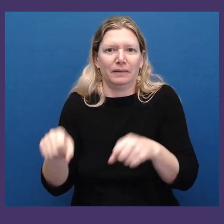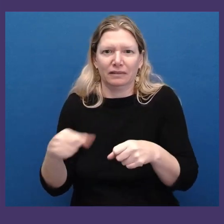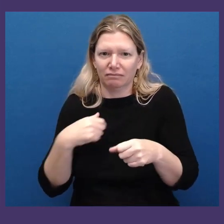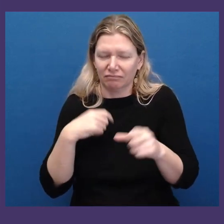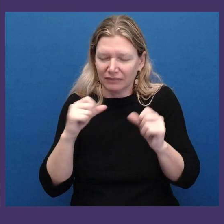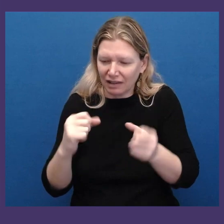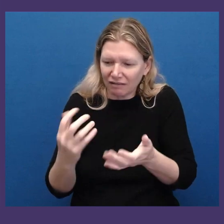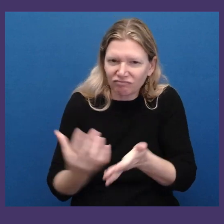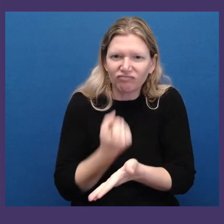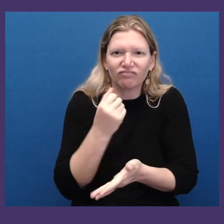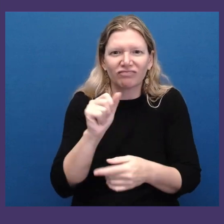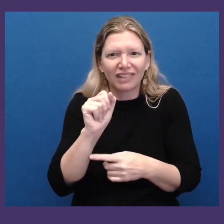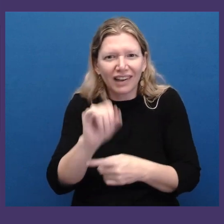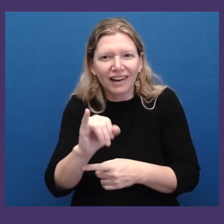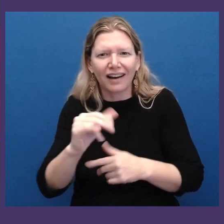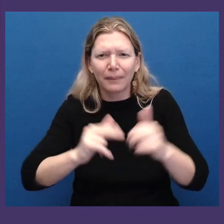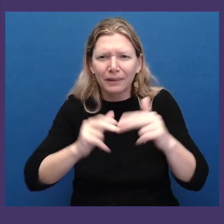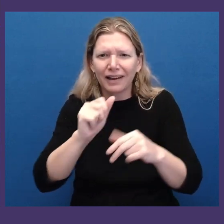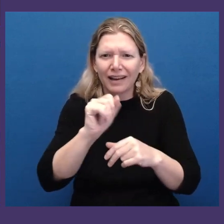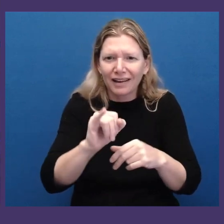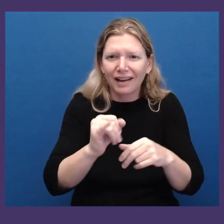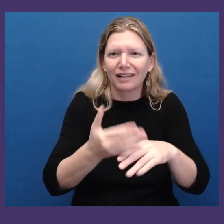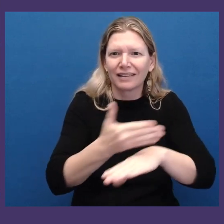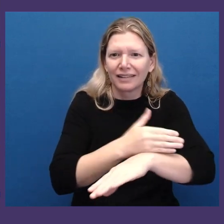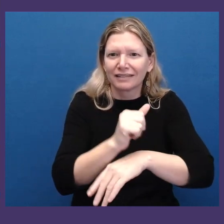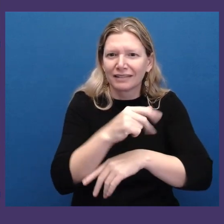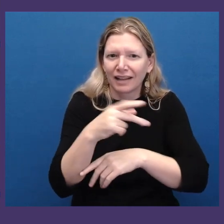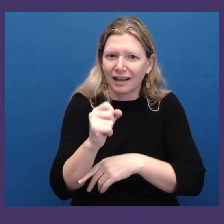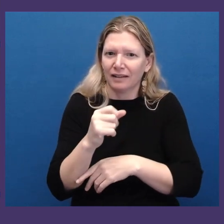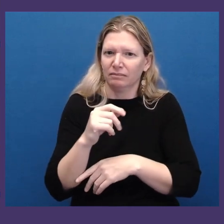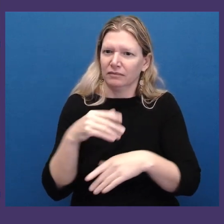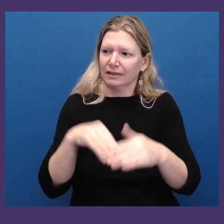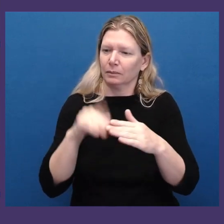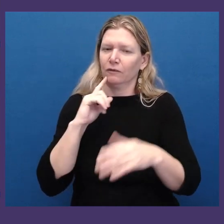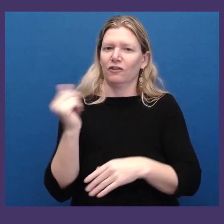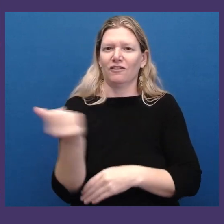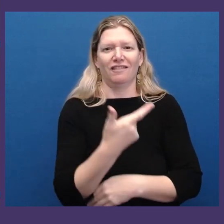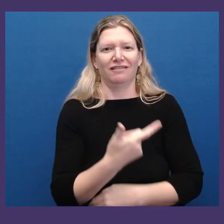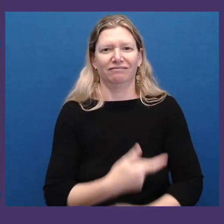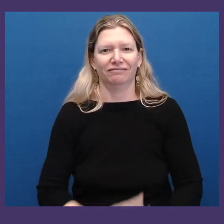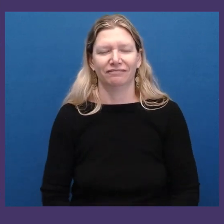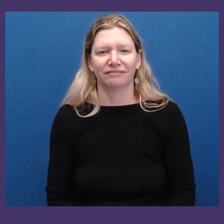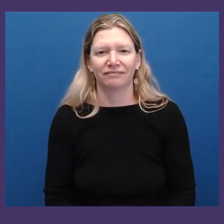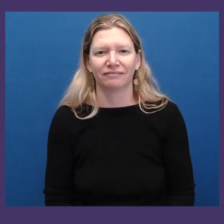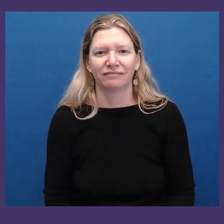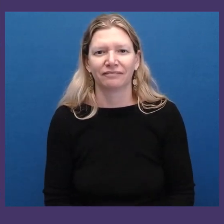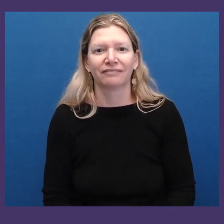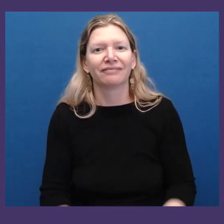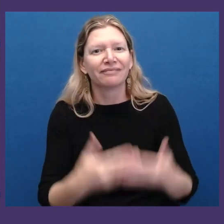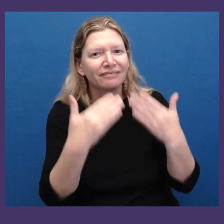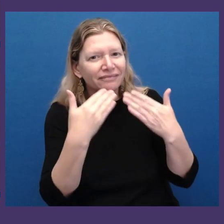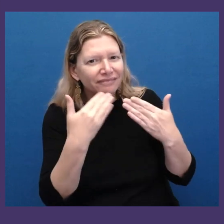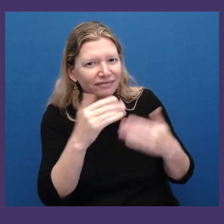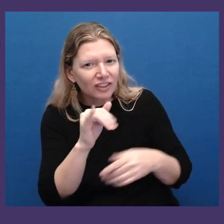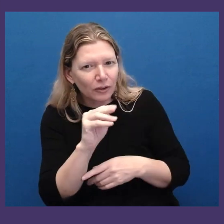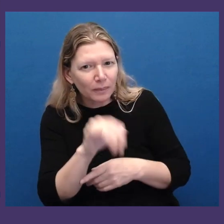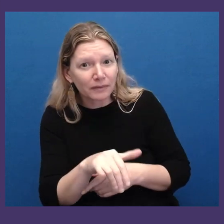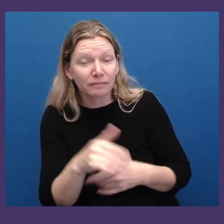our applications more accessible to everyone. Thanks, In the Jeremy. studio. Now, if you want to try this out, just go